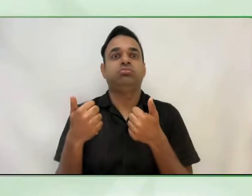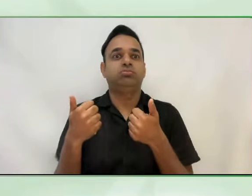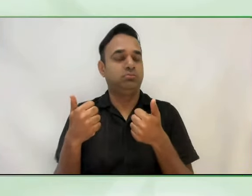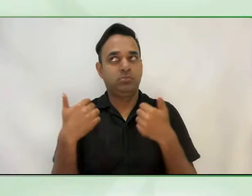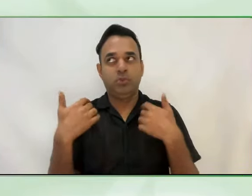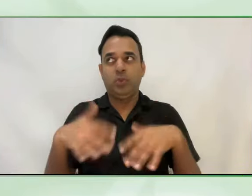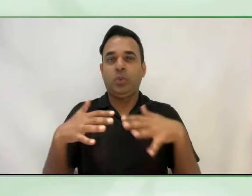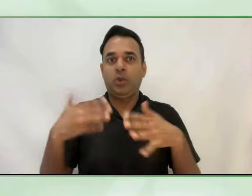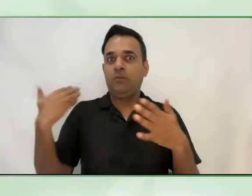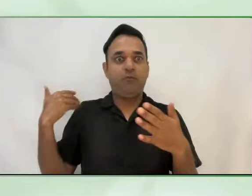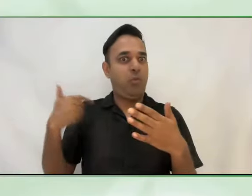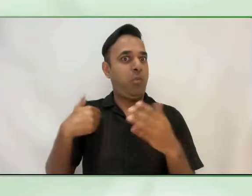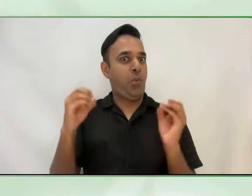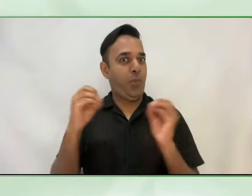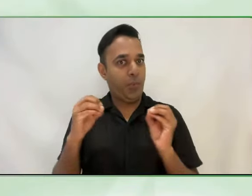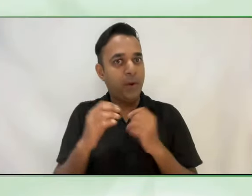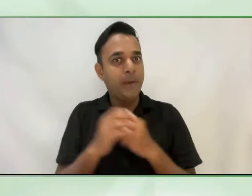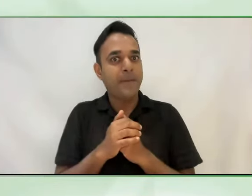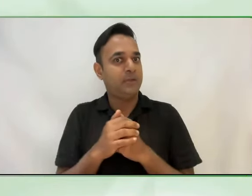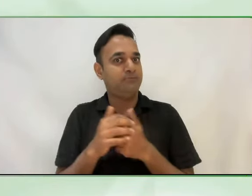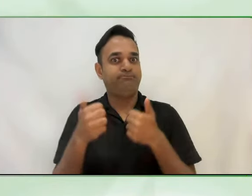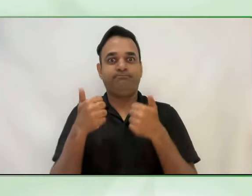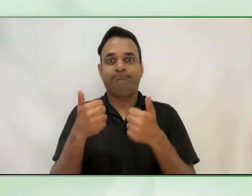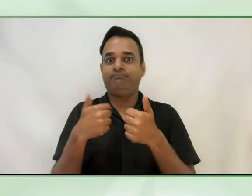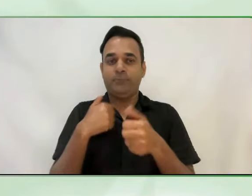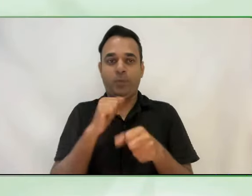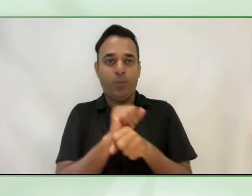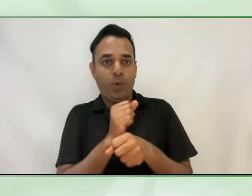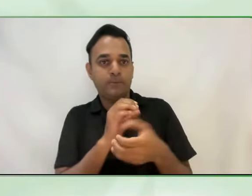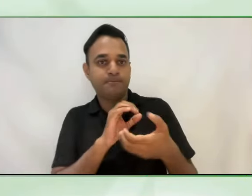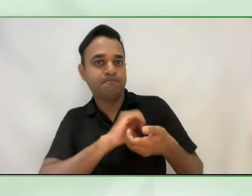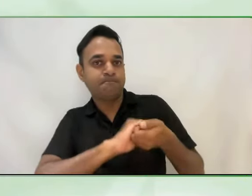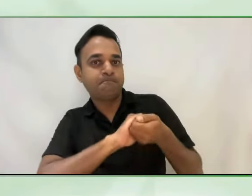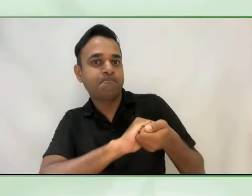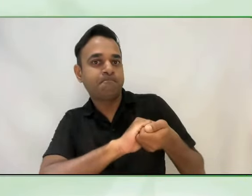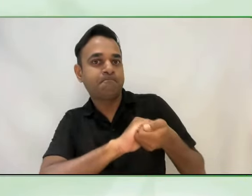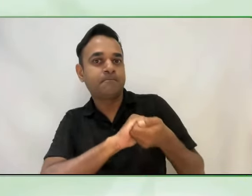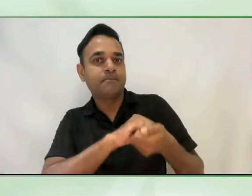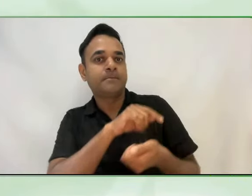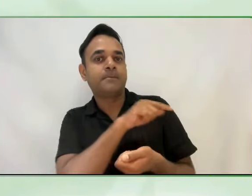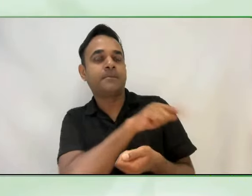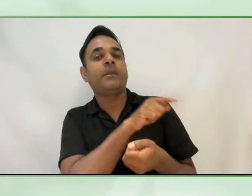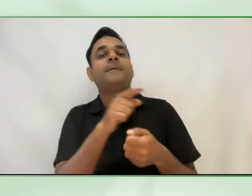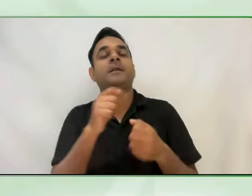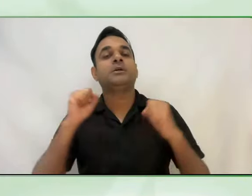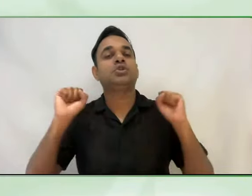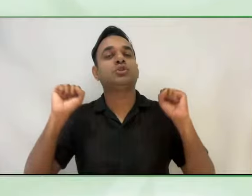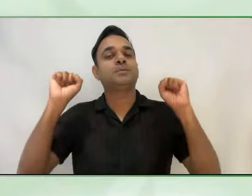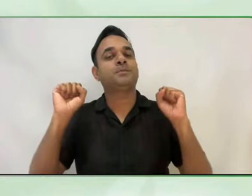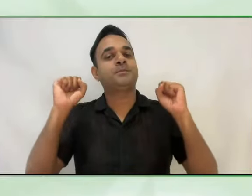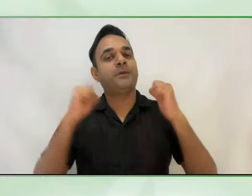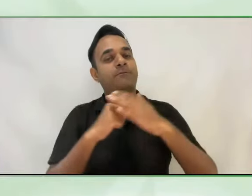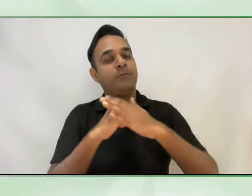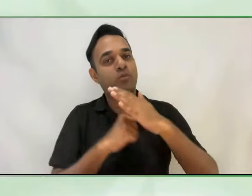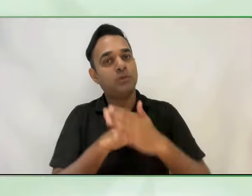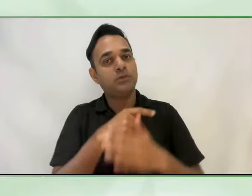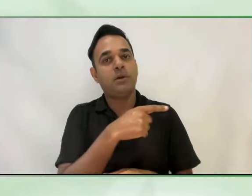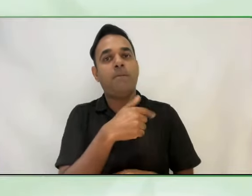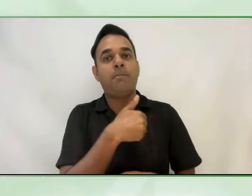wonderful person who will be joining me during this interview, James. And what we will be talking about is